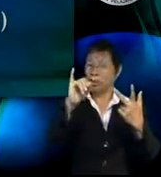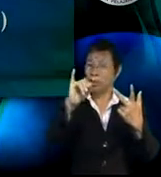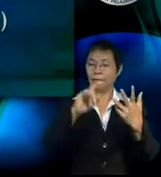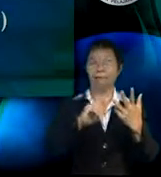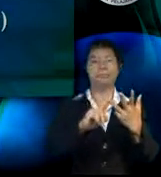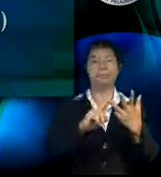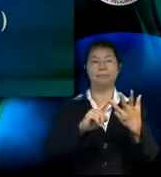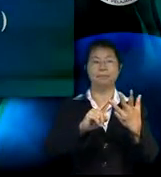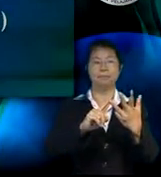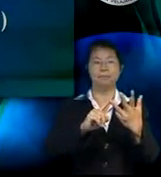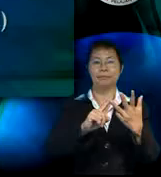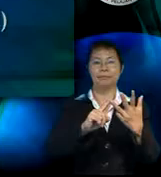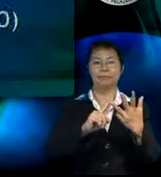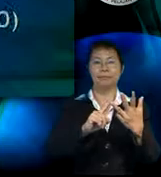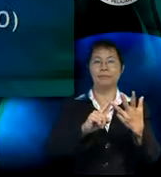iodine,